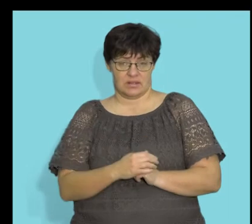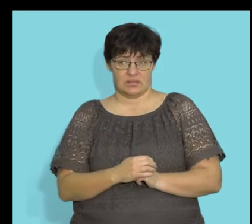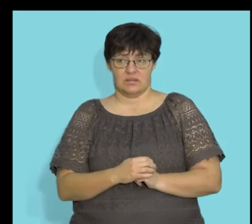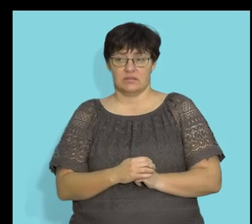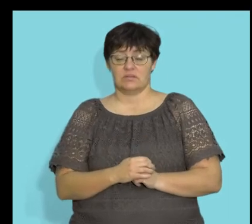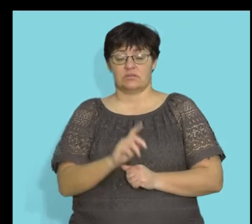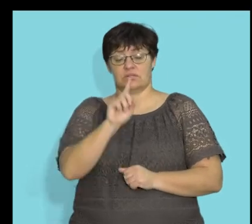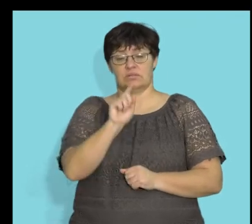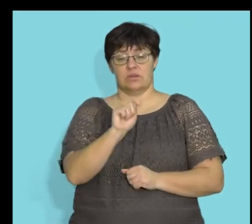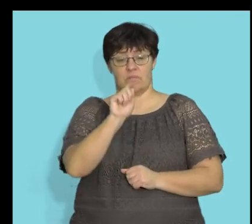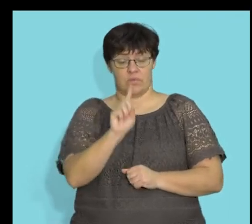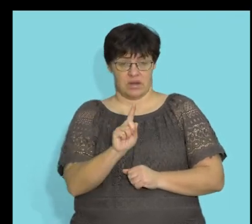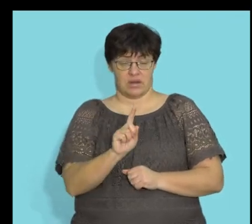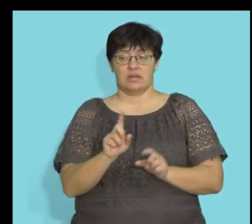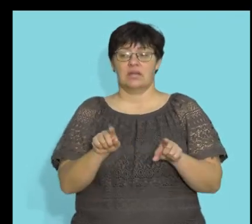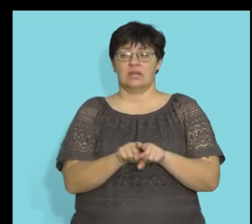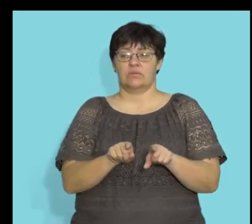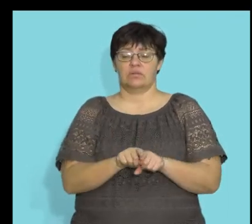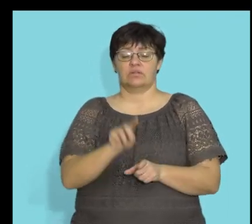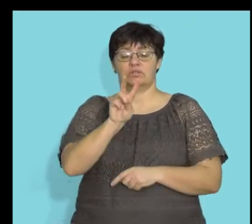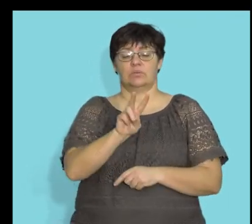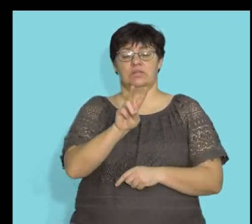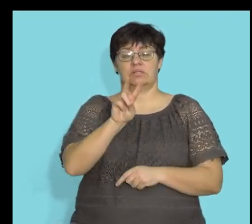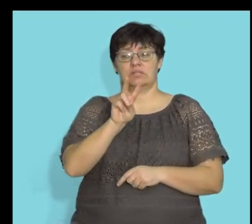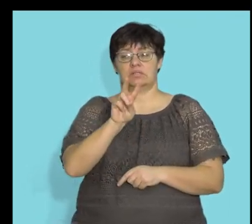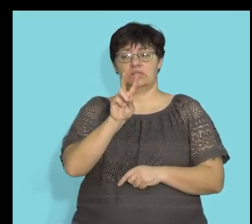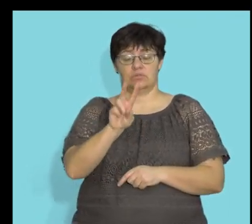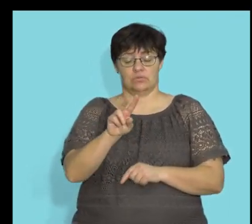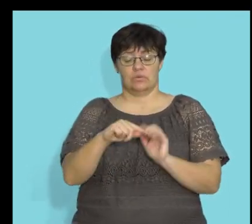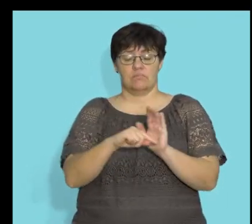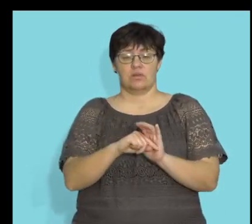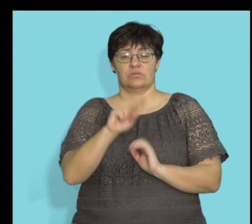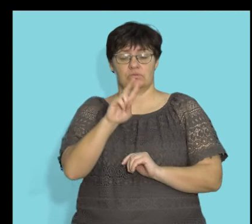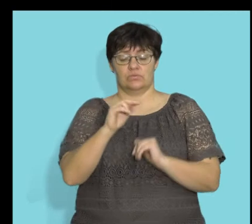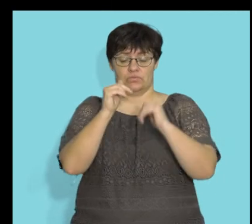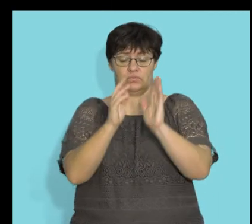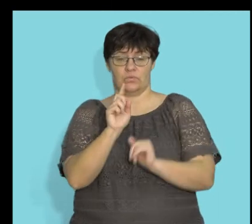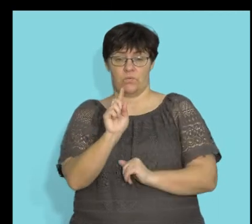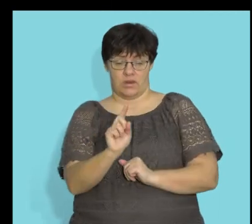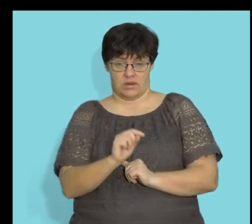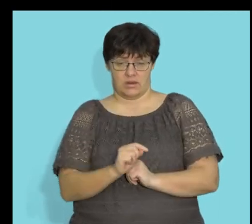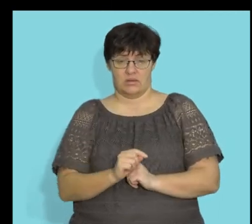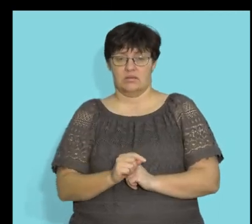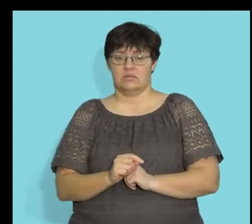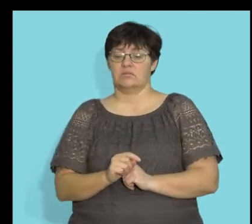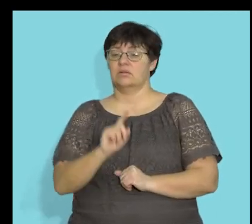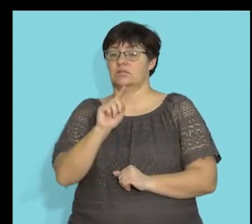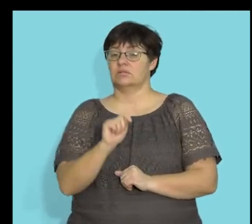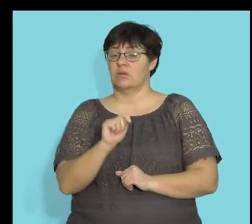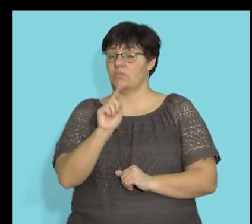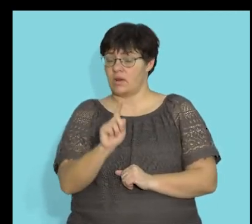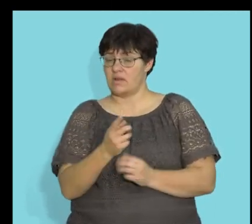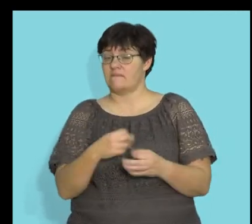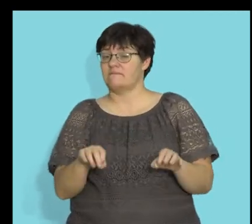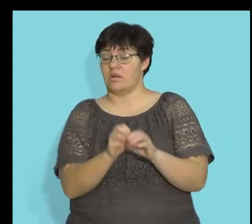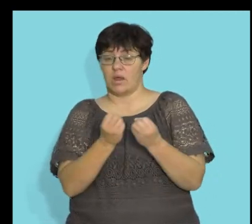to 1. So term 1 will be equal to 22 minus 2 times 1. So